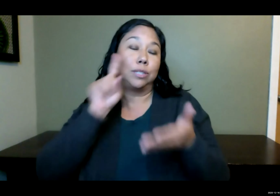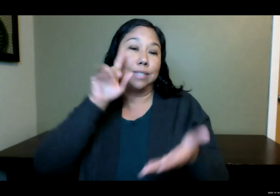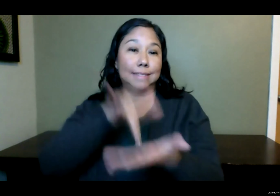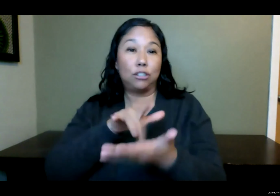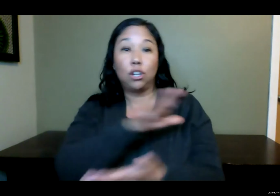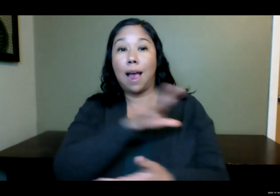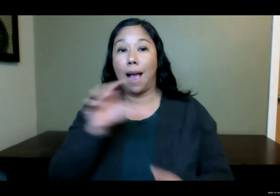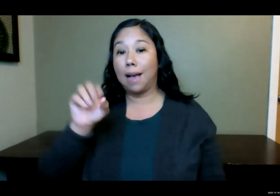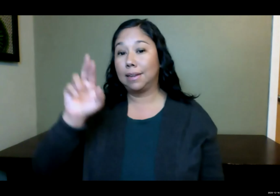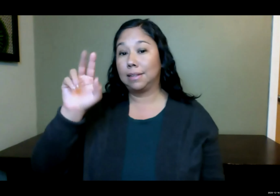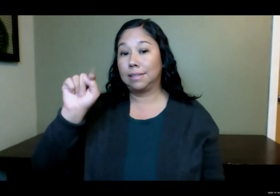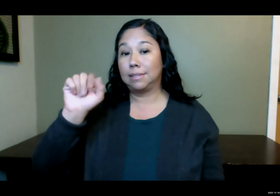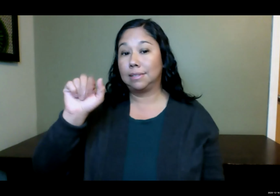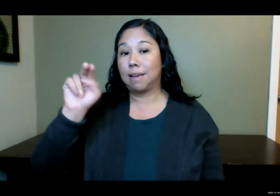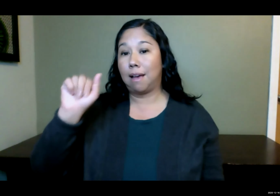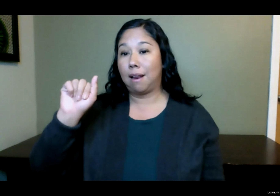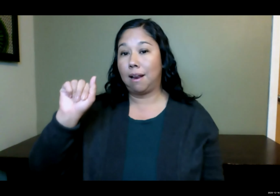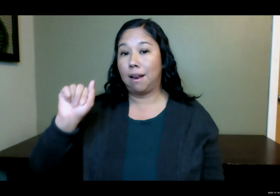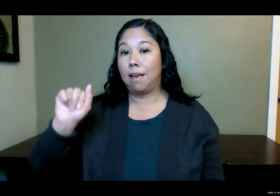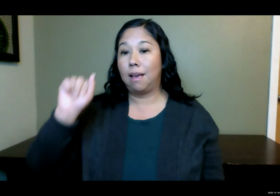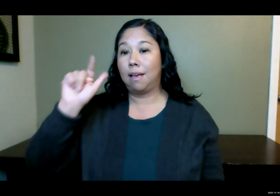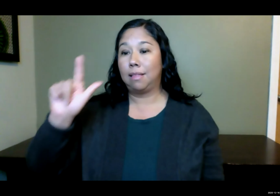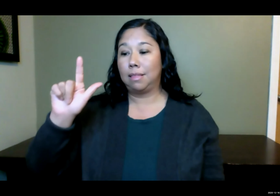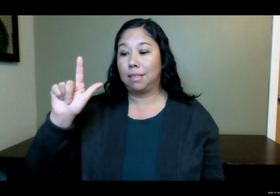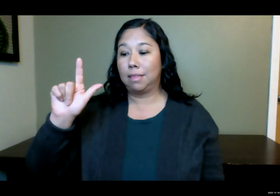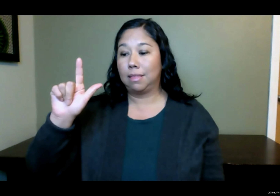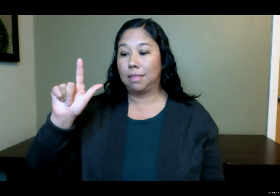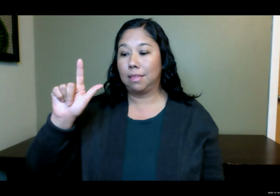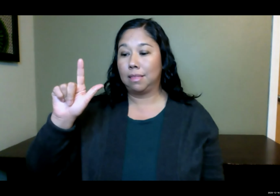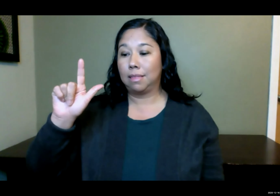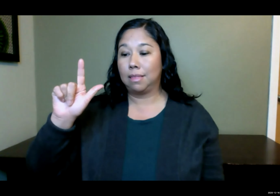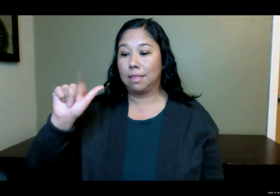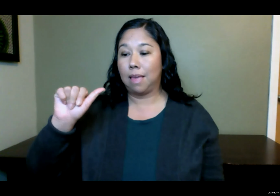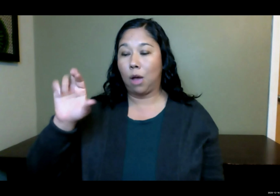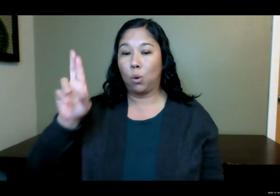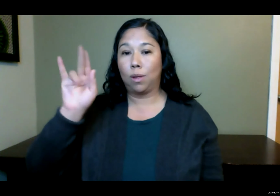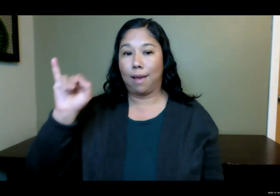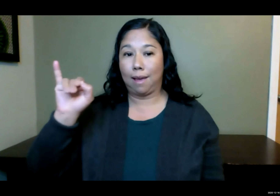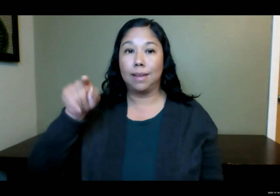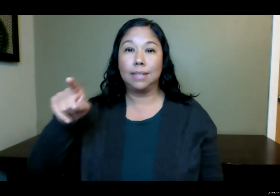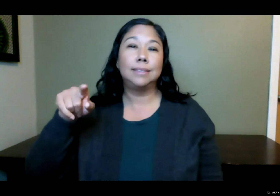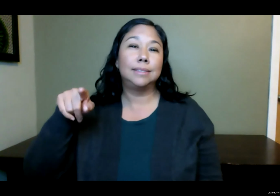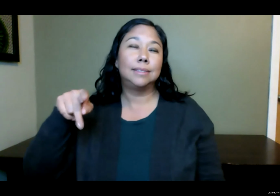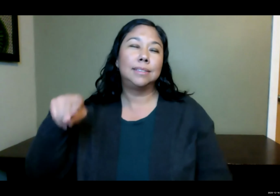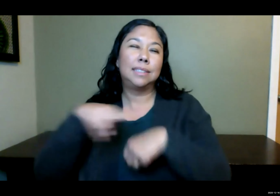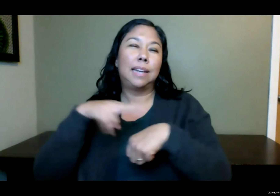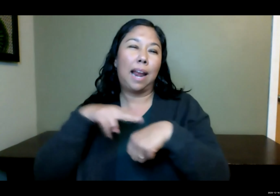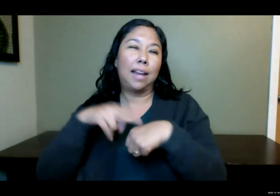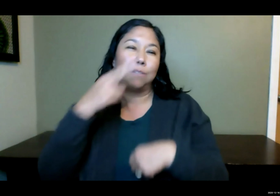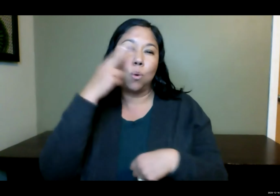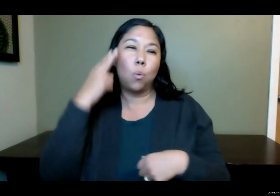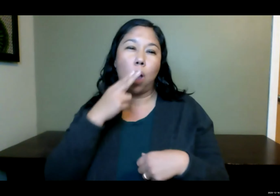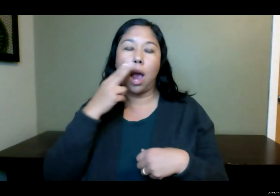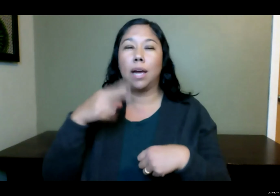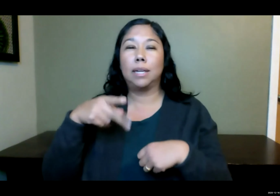as Tana Lepule. He's an independent consultant and NHPI, or Native Hawaiian Pacific Islander